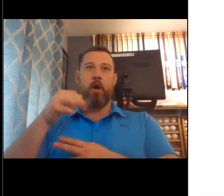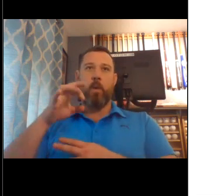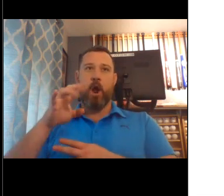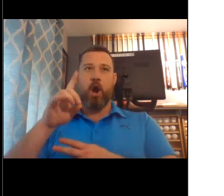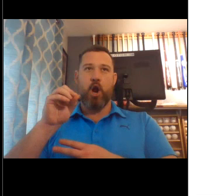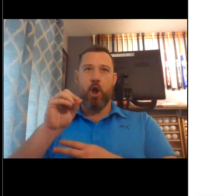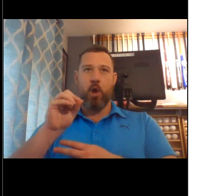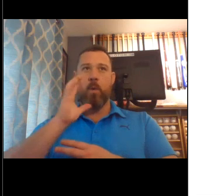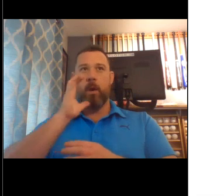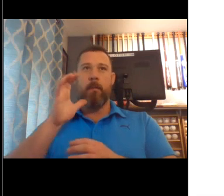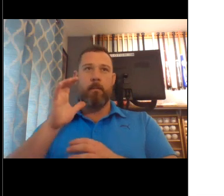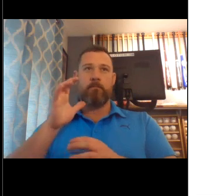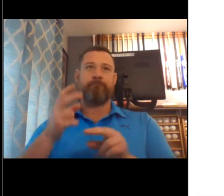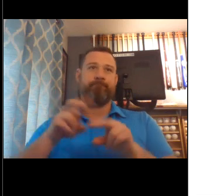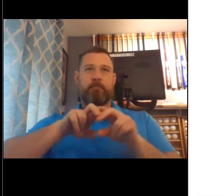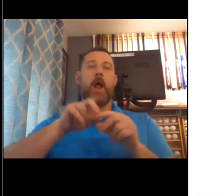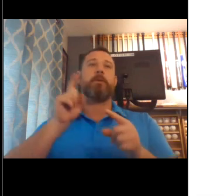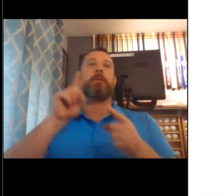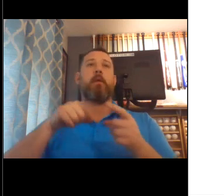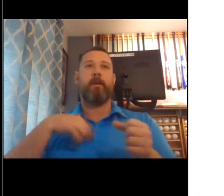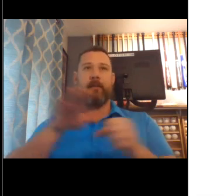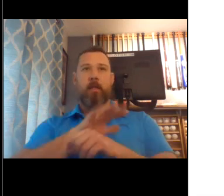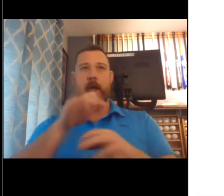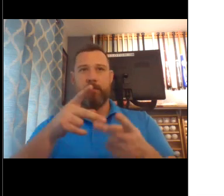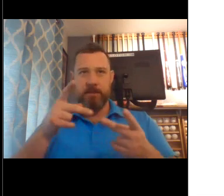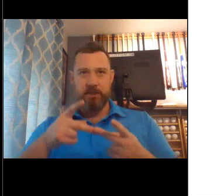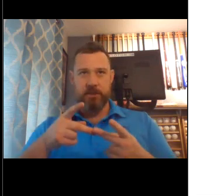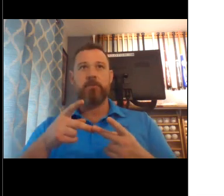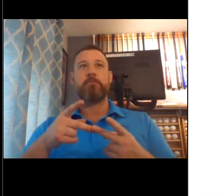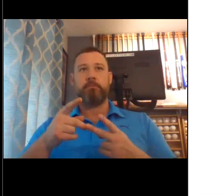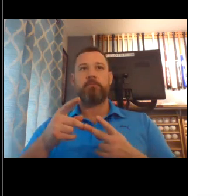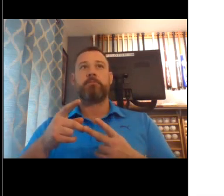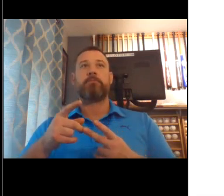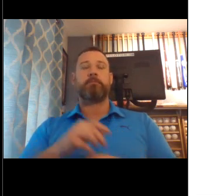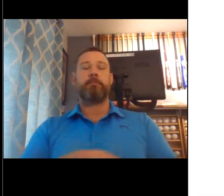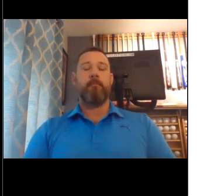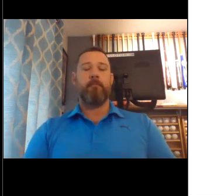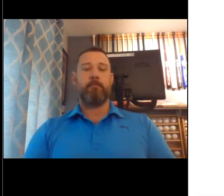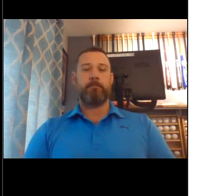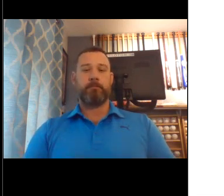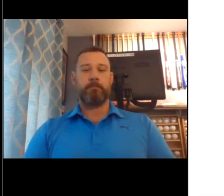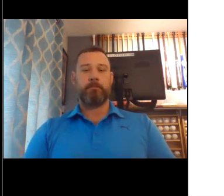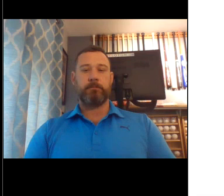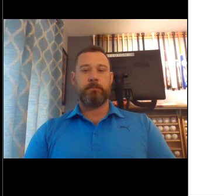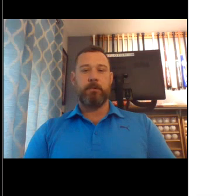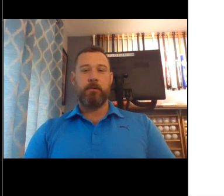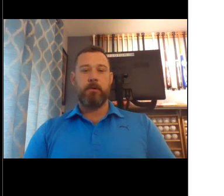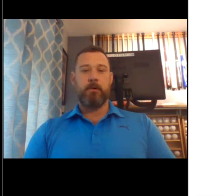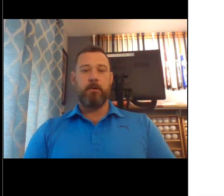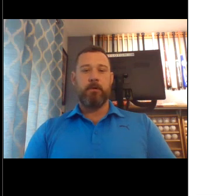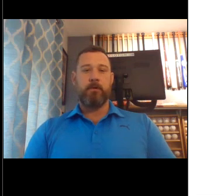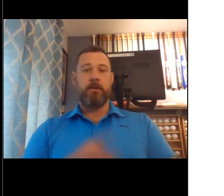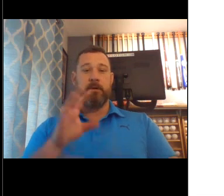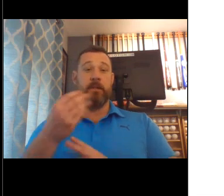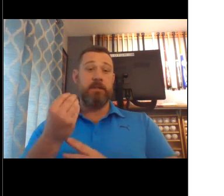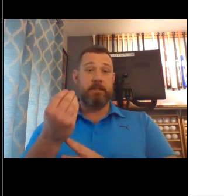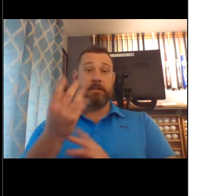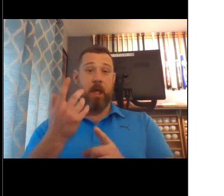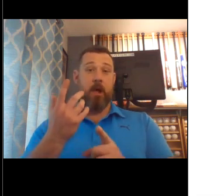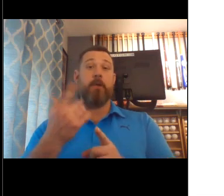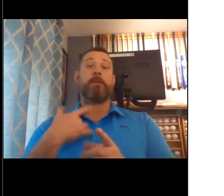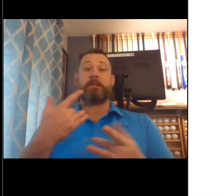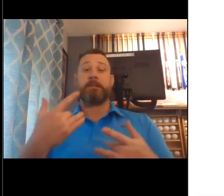be acting until we fill it. So congratulations to her on that acting assignment. This slide here, I'm excited about this.